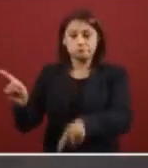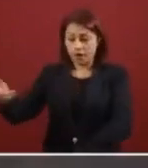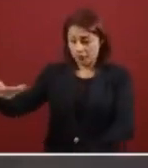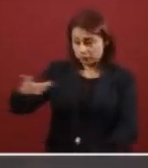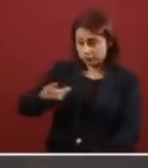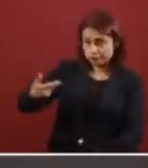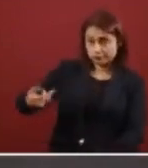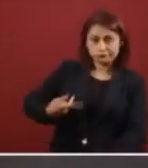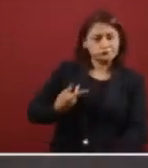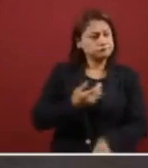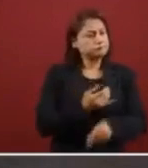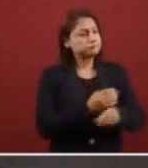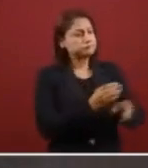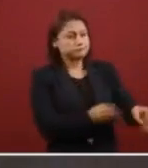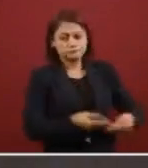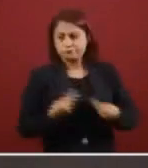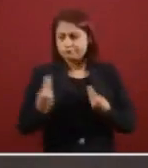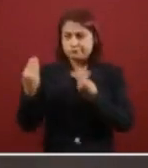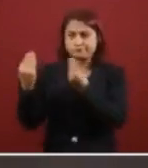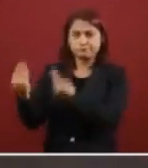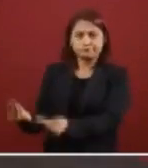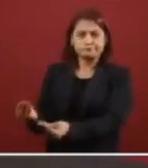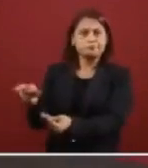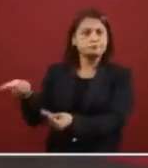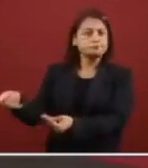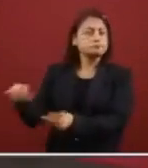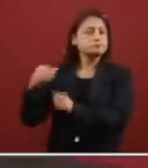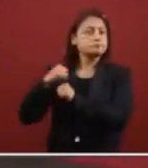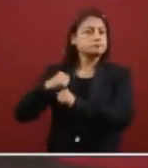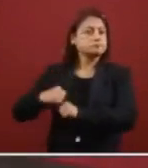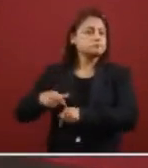attorney and not hold anything back. Tampoco,